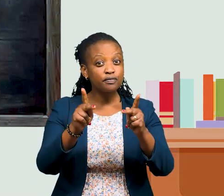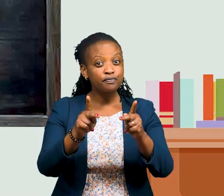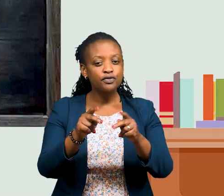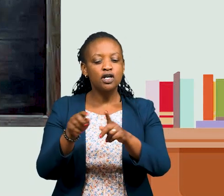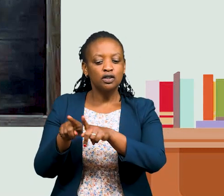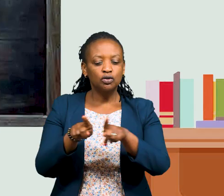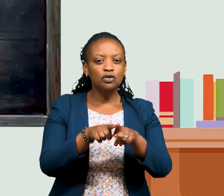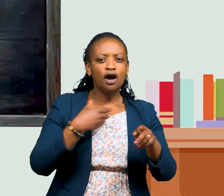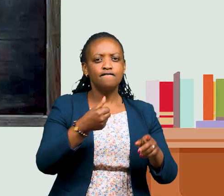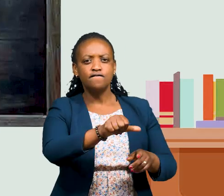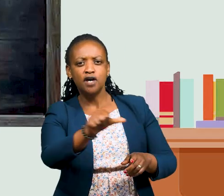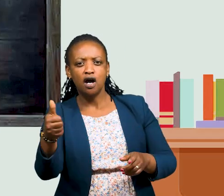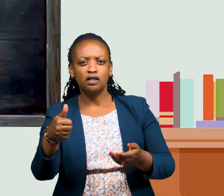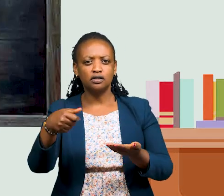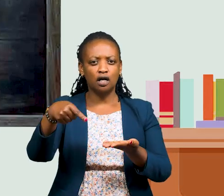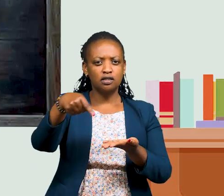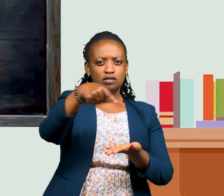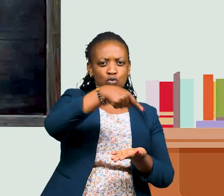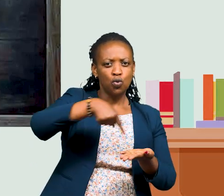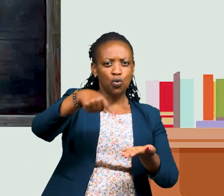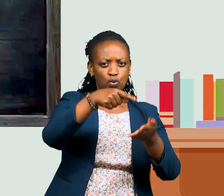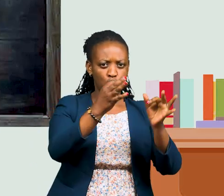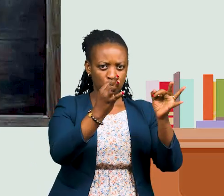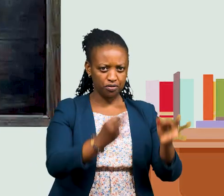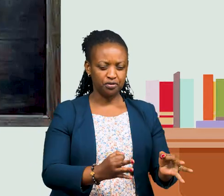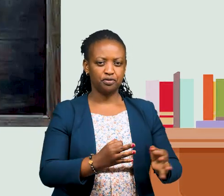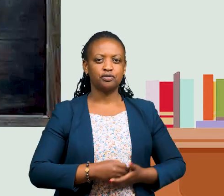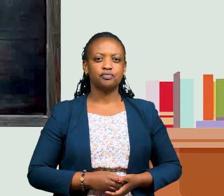Okay, we have also another circular object.